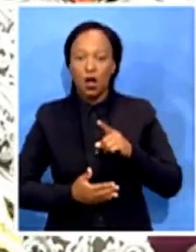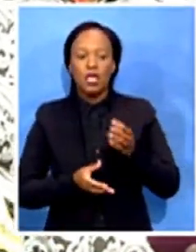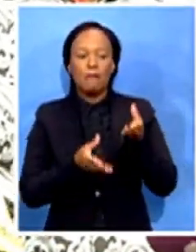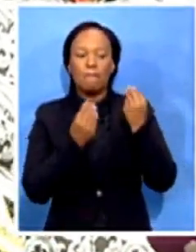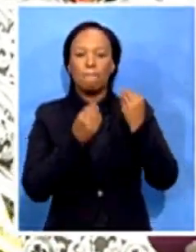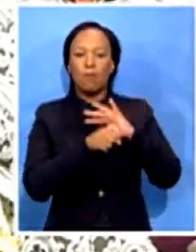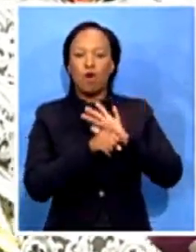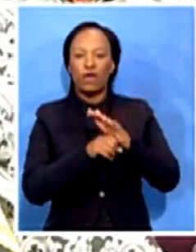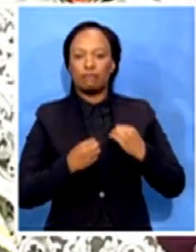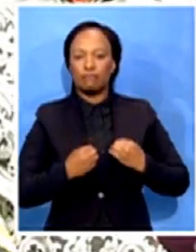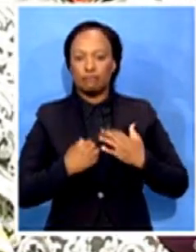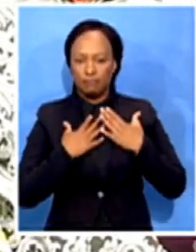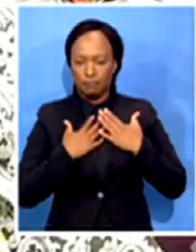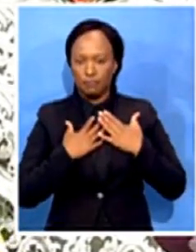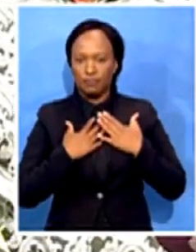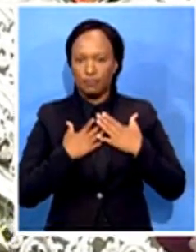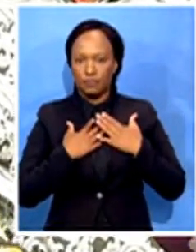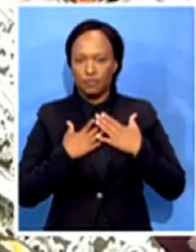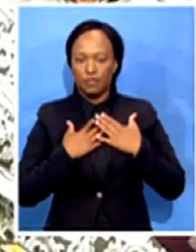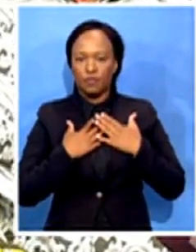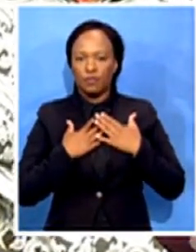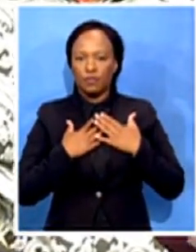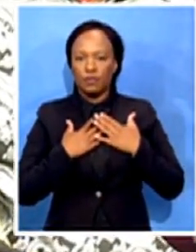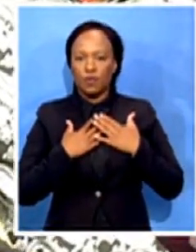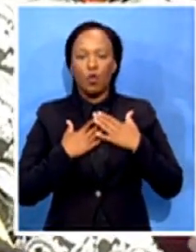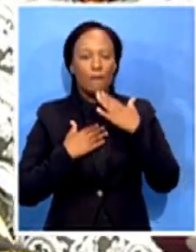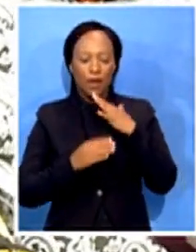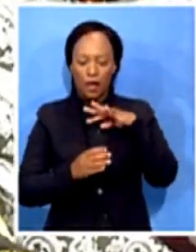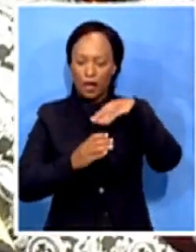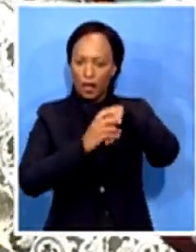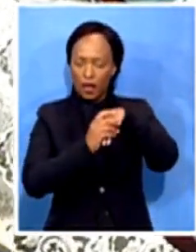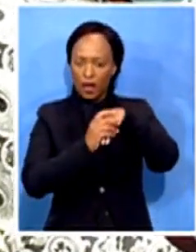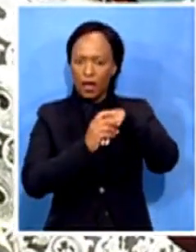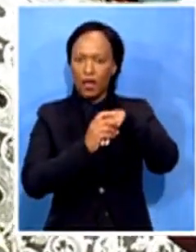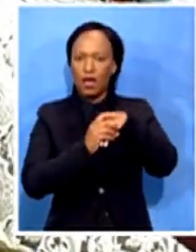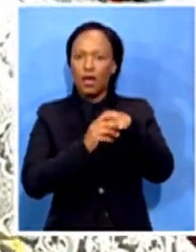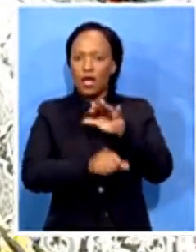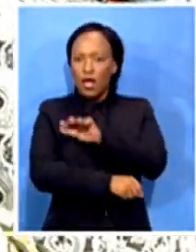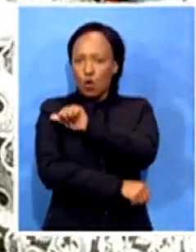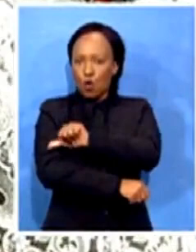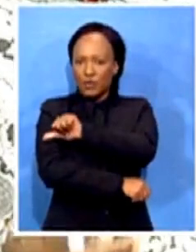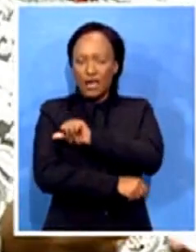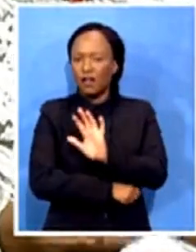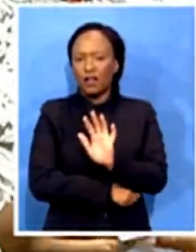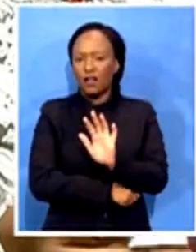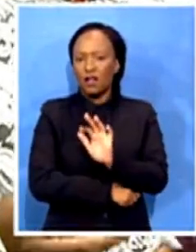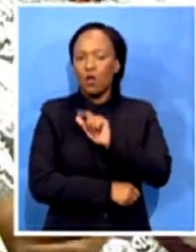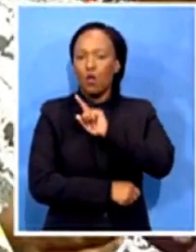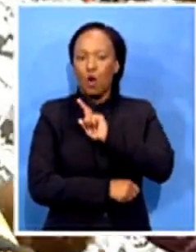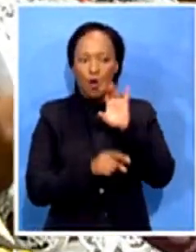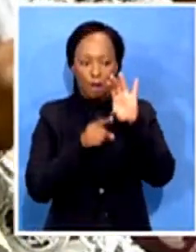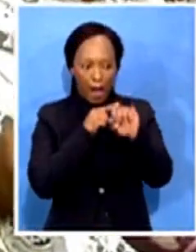the COVID patients nursing, because we discovered that we are asking ourselves, where did they